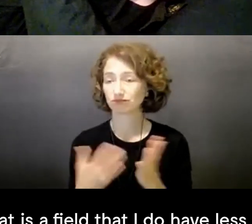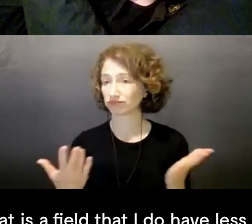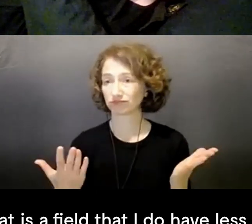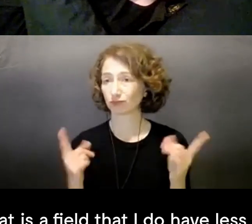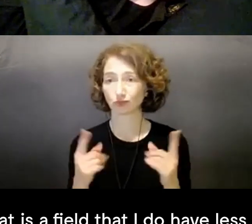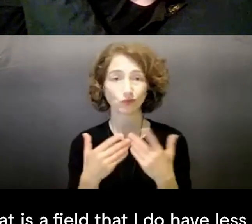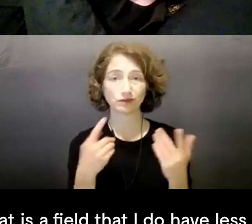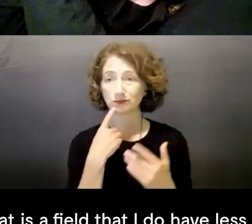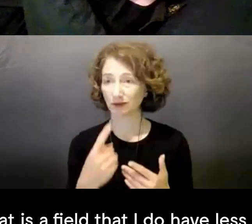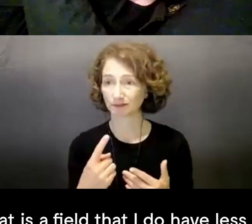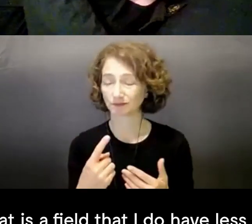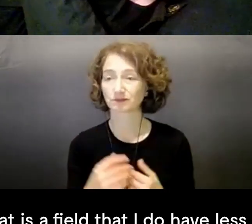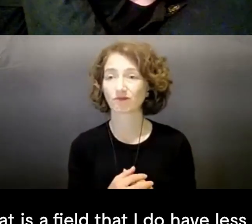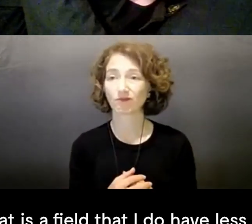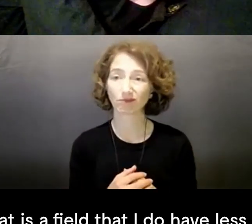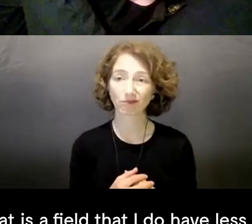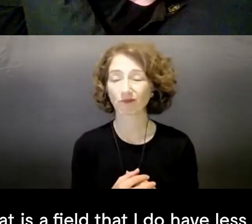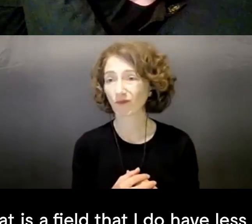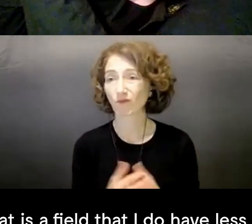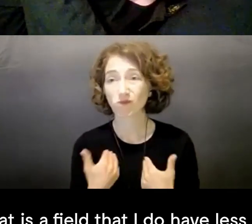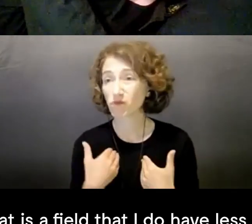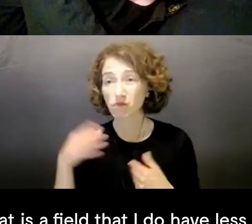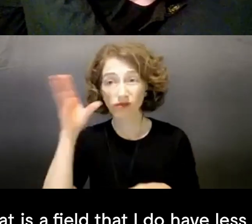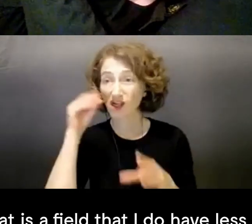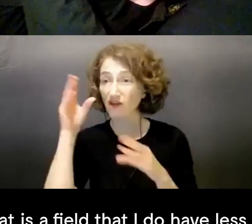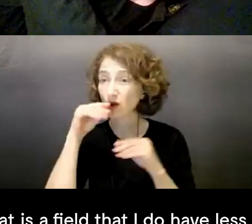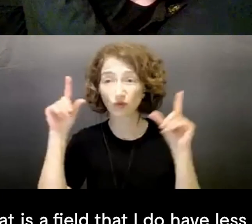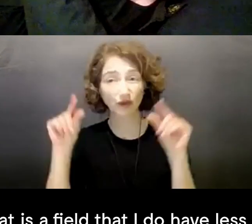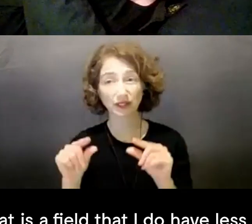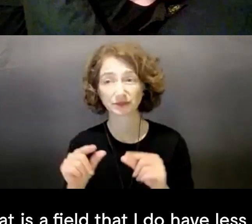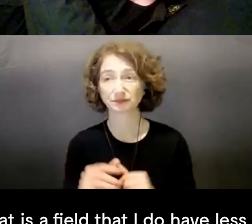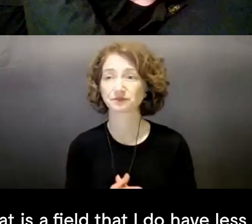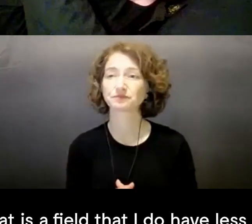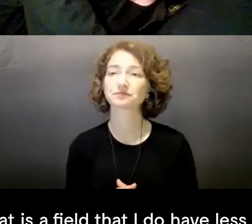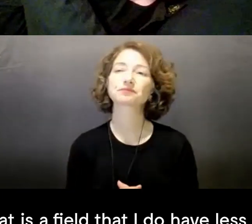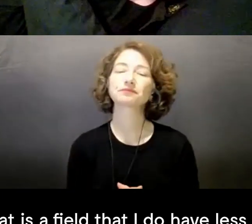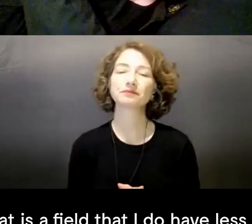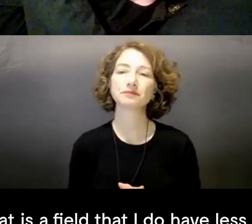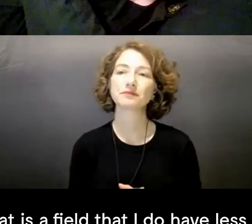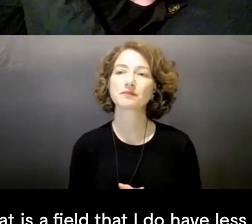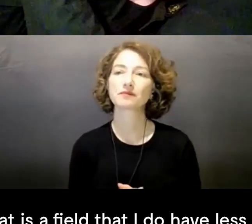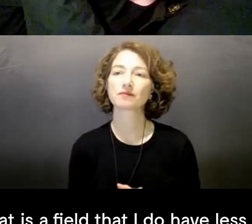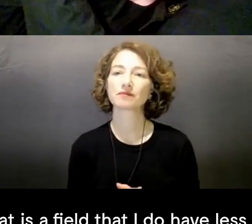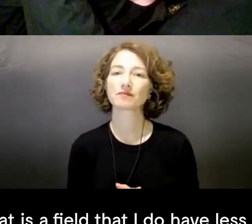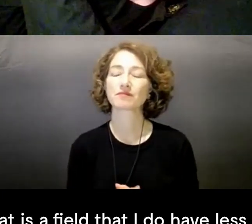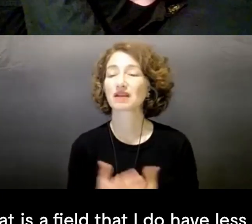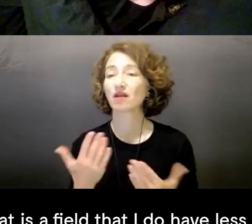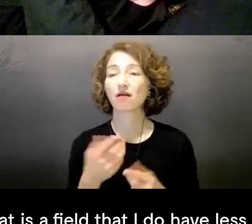field that I do have less expertise on than other people in this room